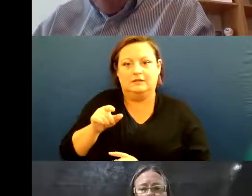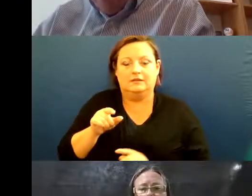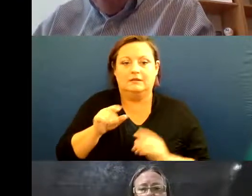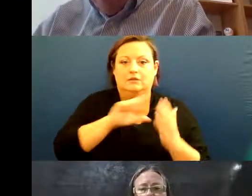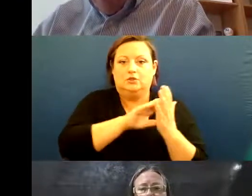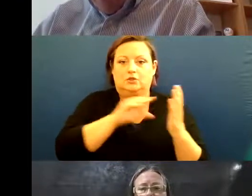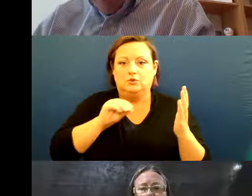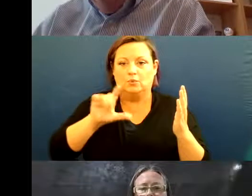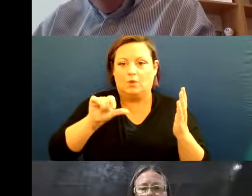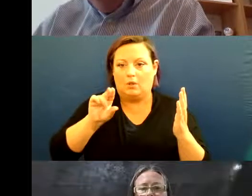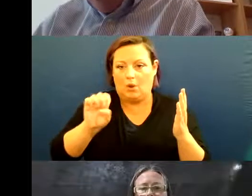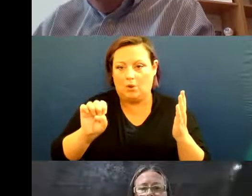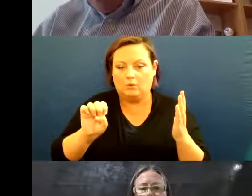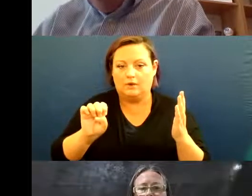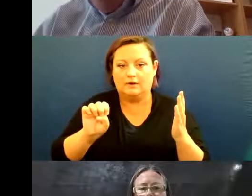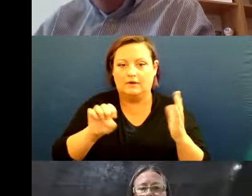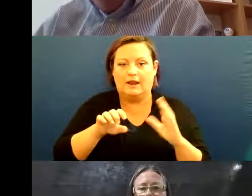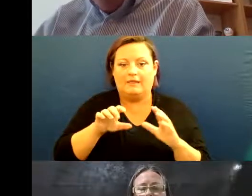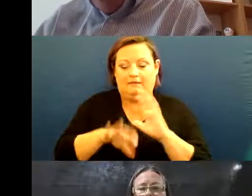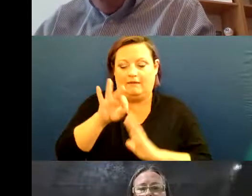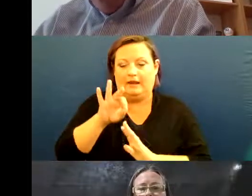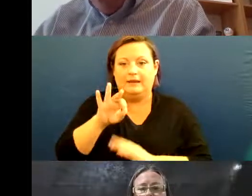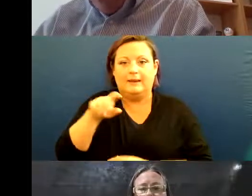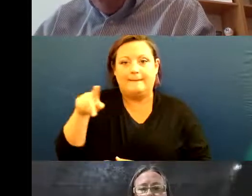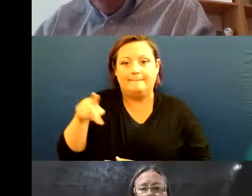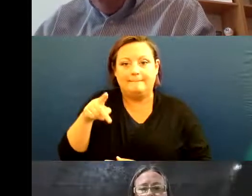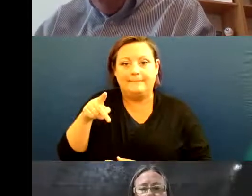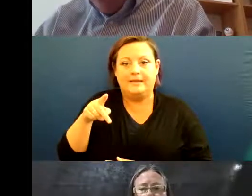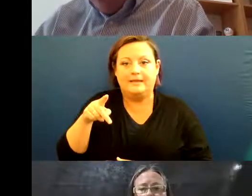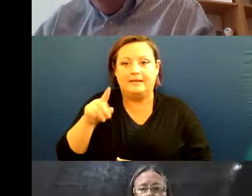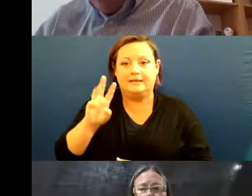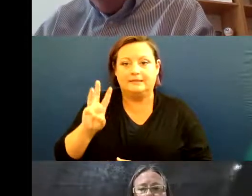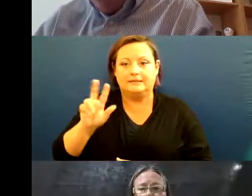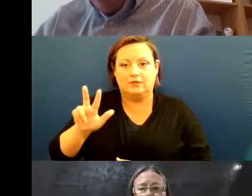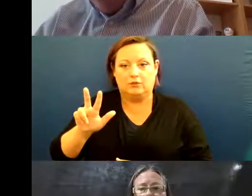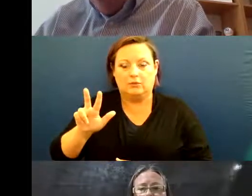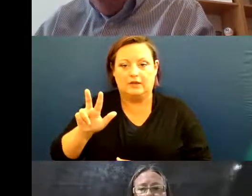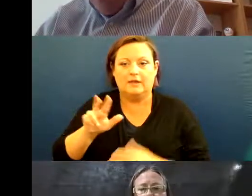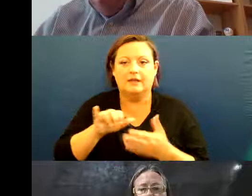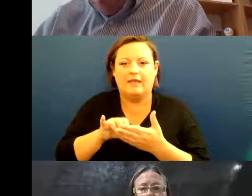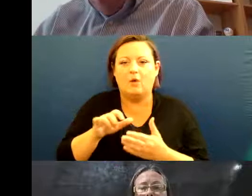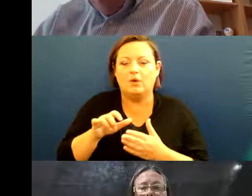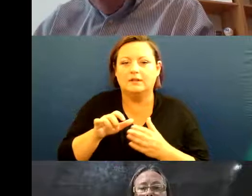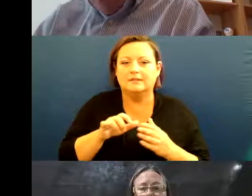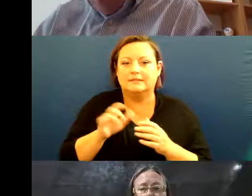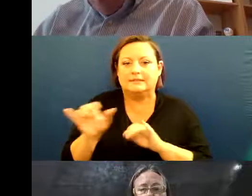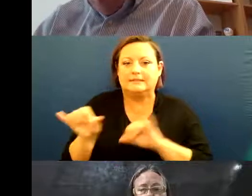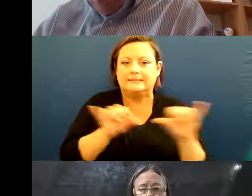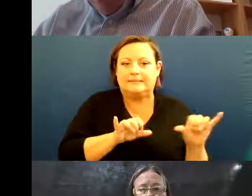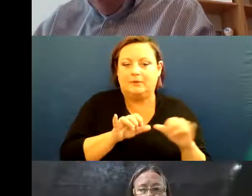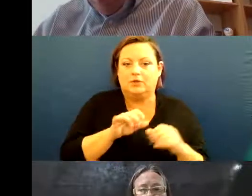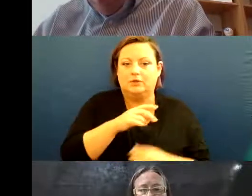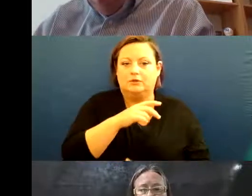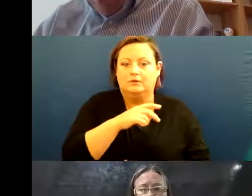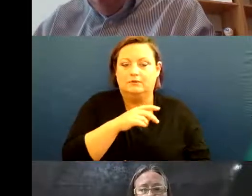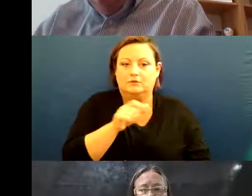a gene called P63, which was a homolog of P53, the tumor suppressor gene. She came walking